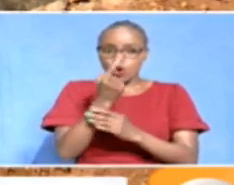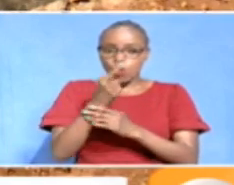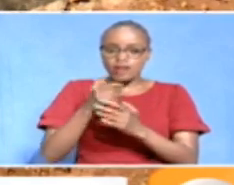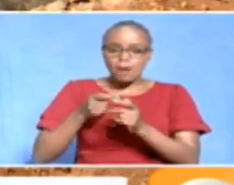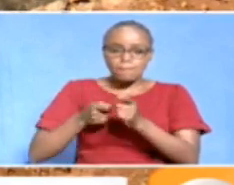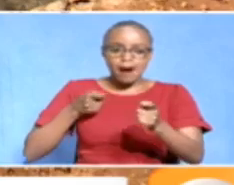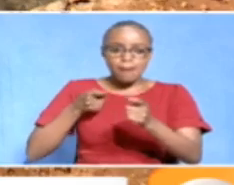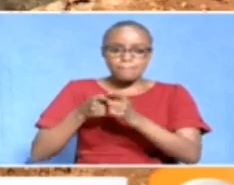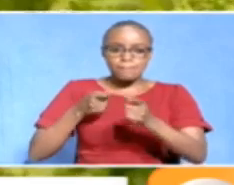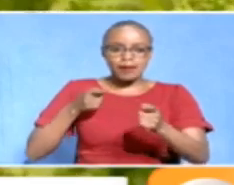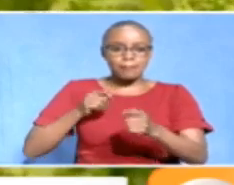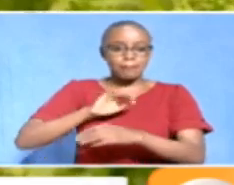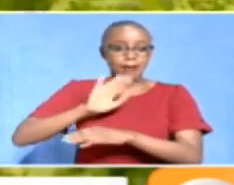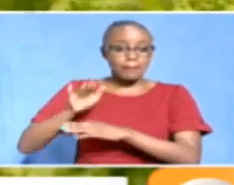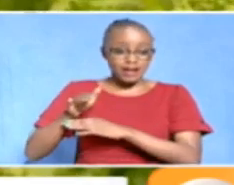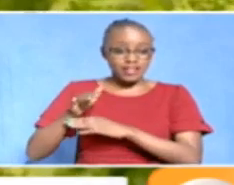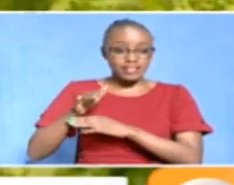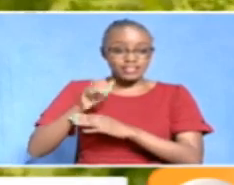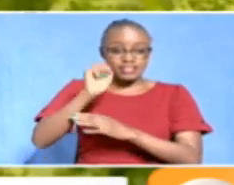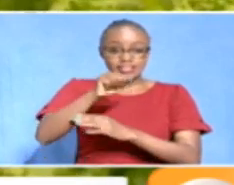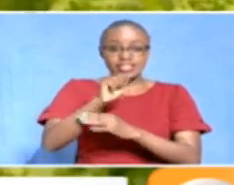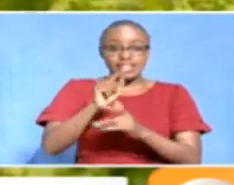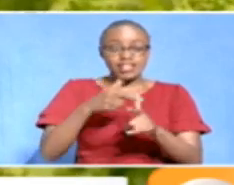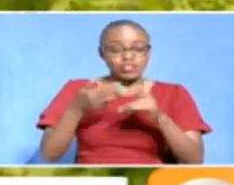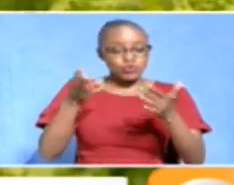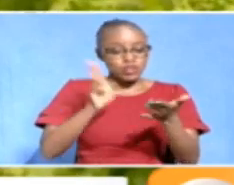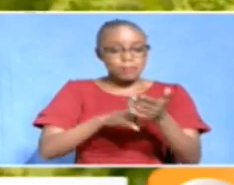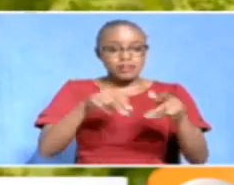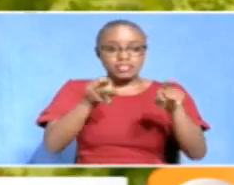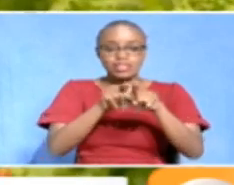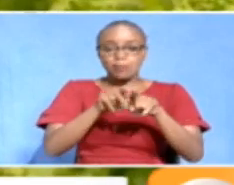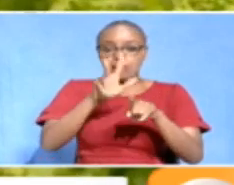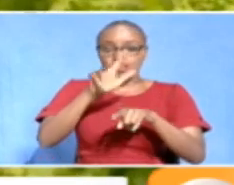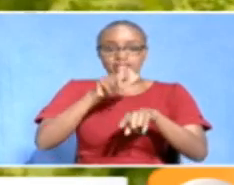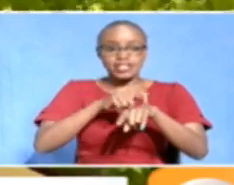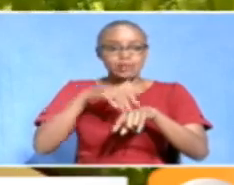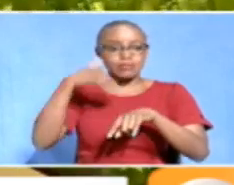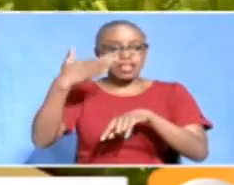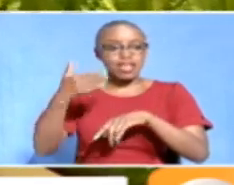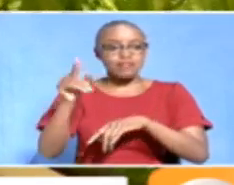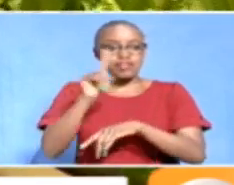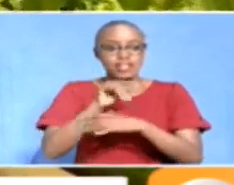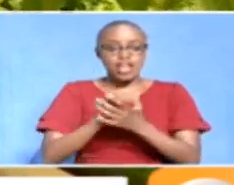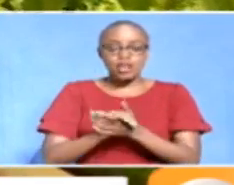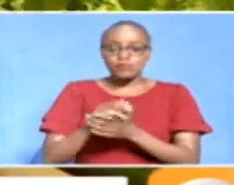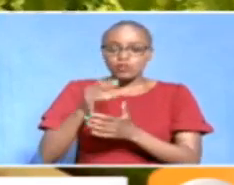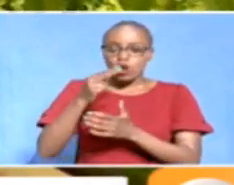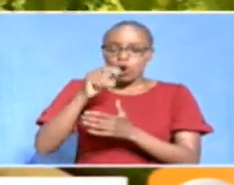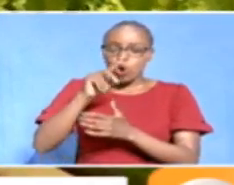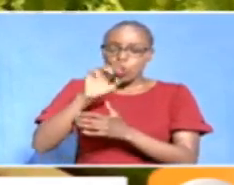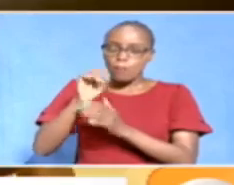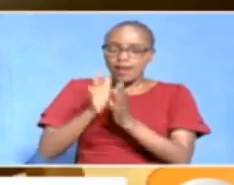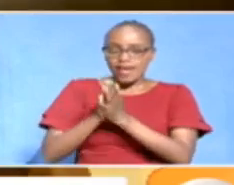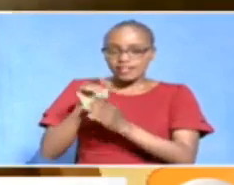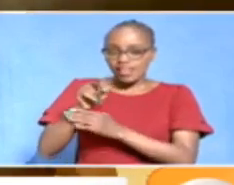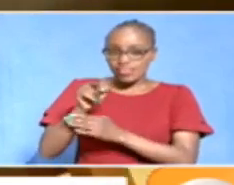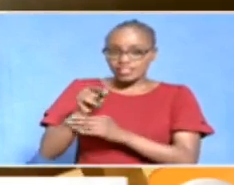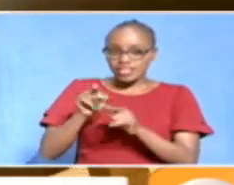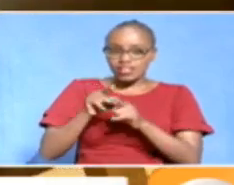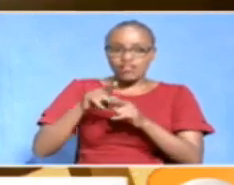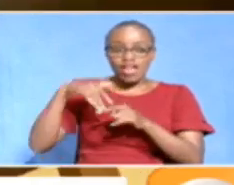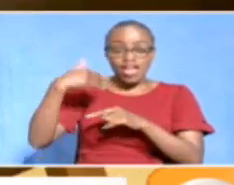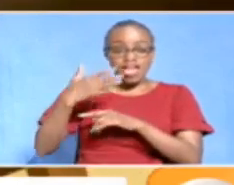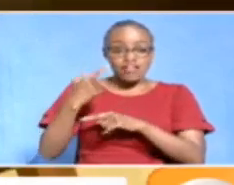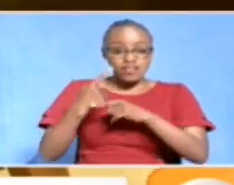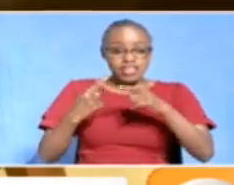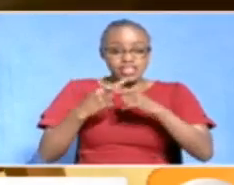back up. Yeah, and you repeat the cycle 3 times a day. Hope and her team run the greenhouses all year